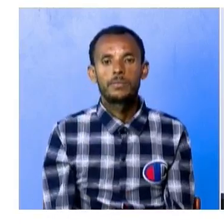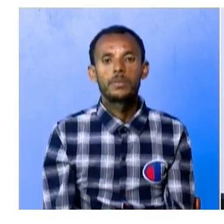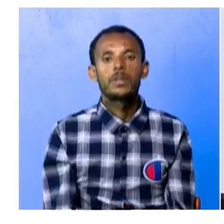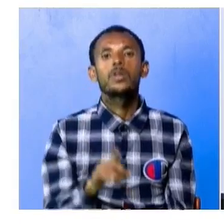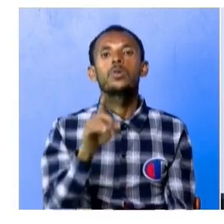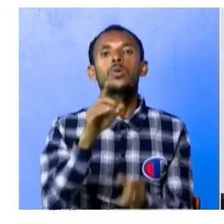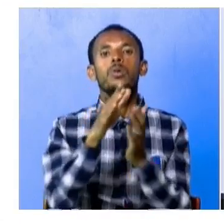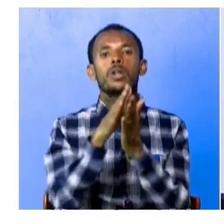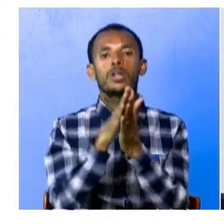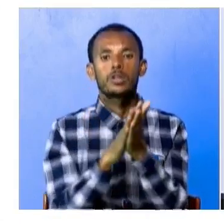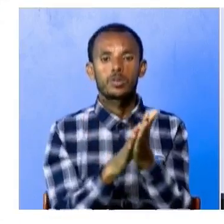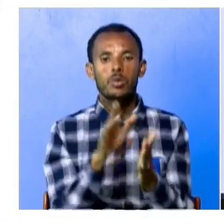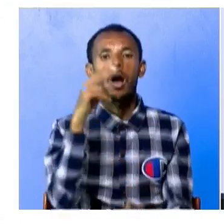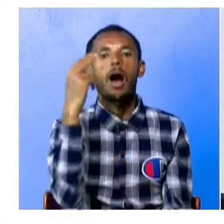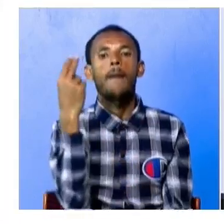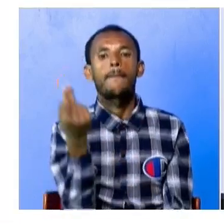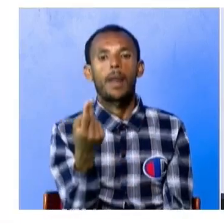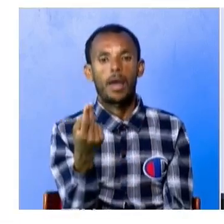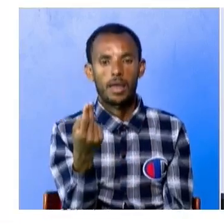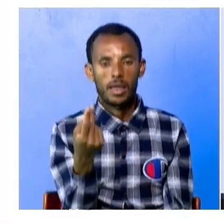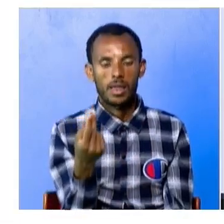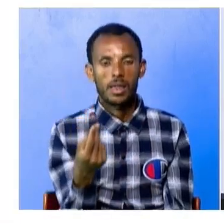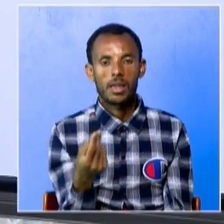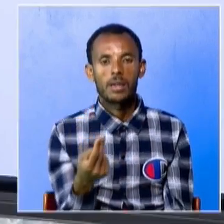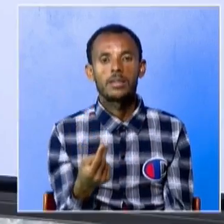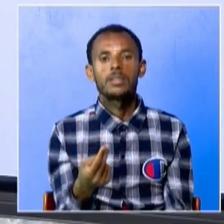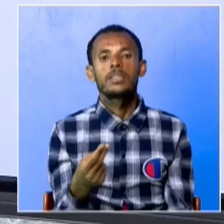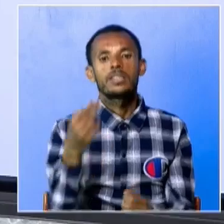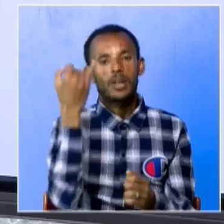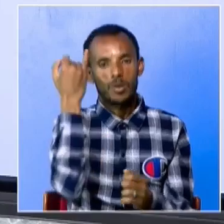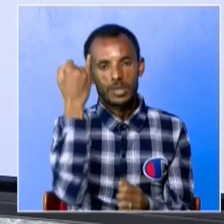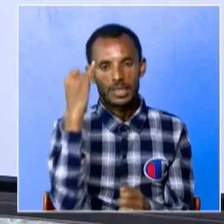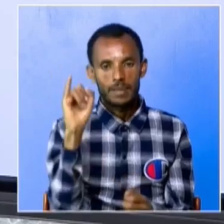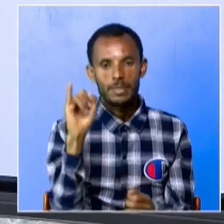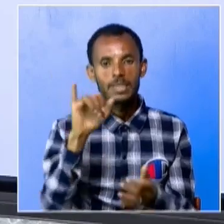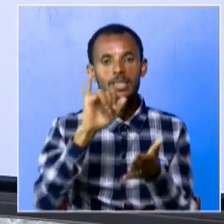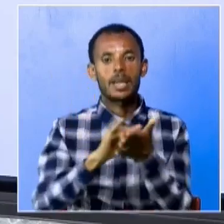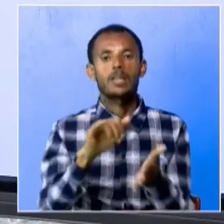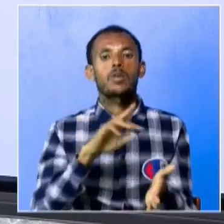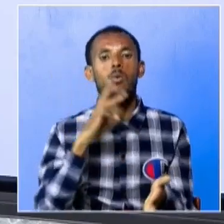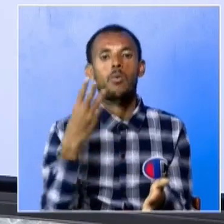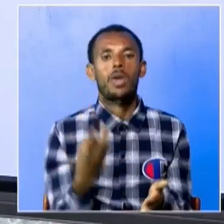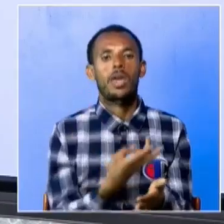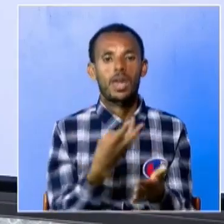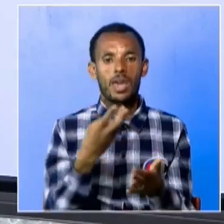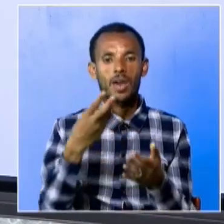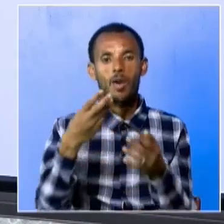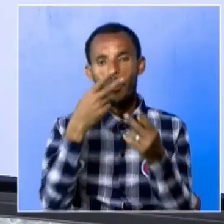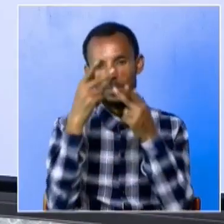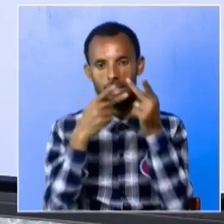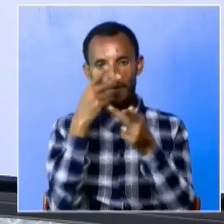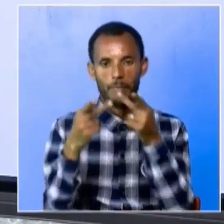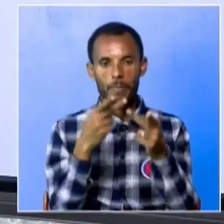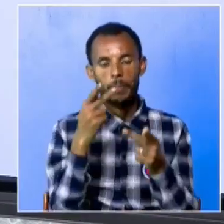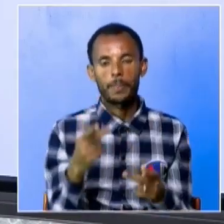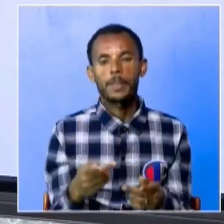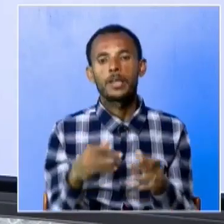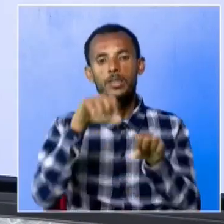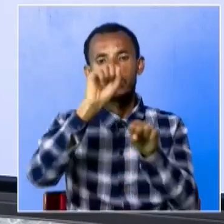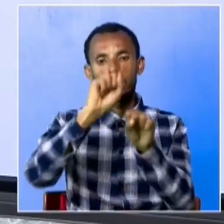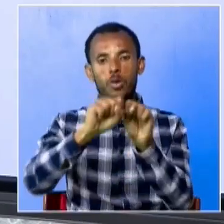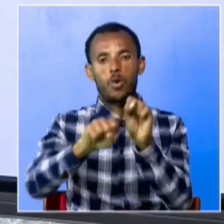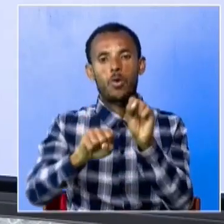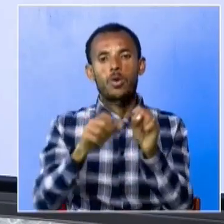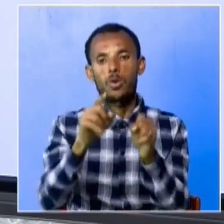you need to apply the concepts that we already observed, right?